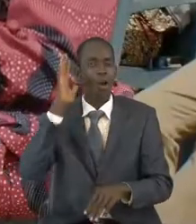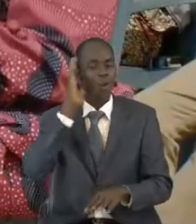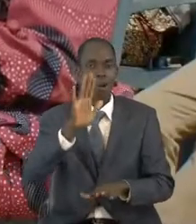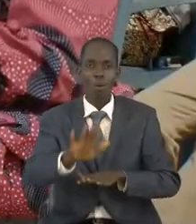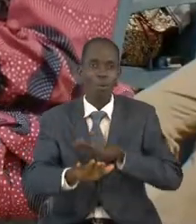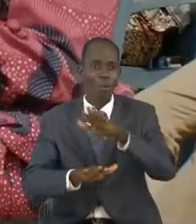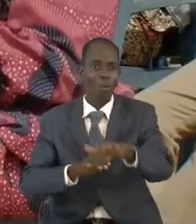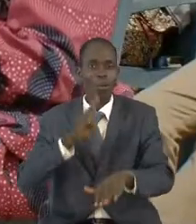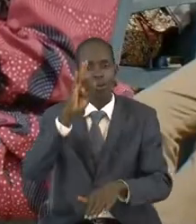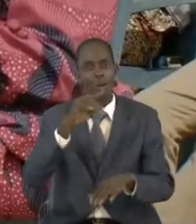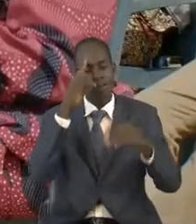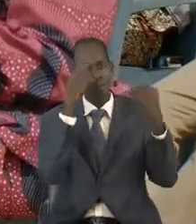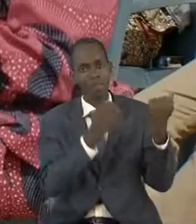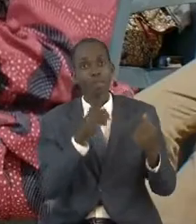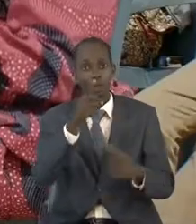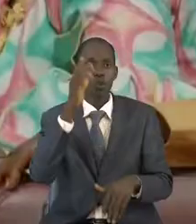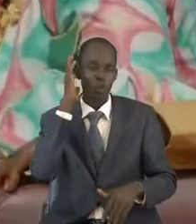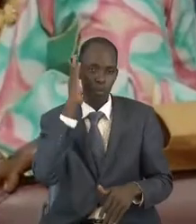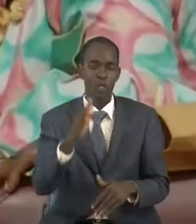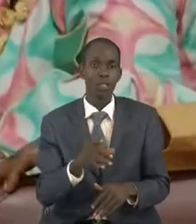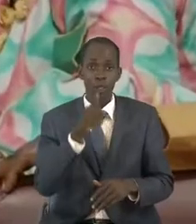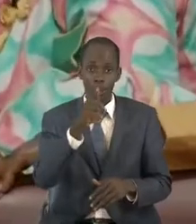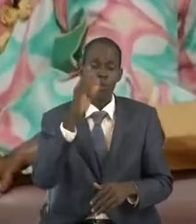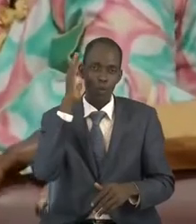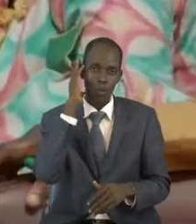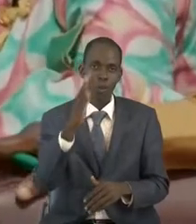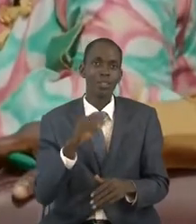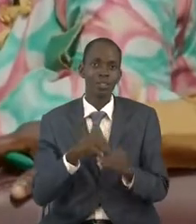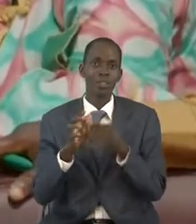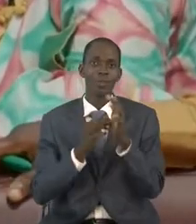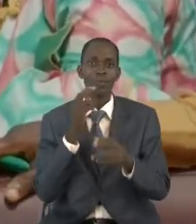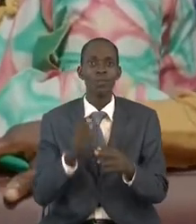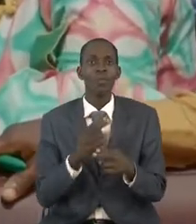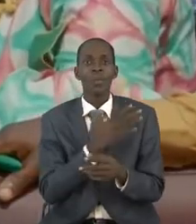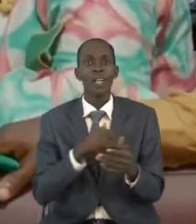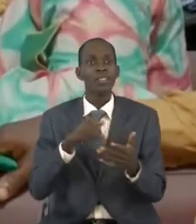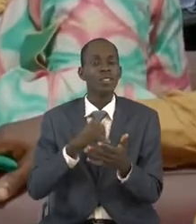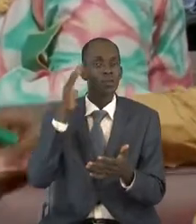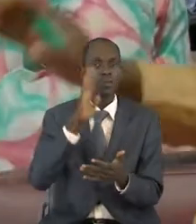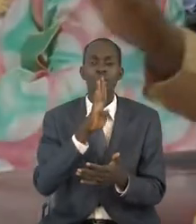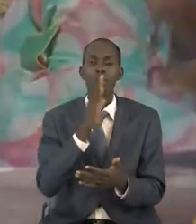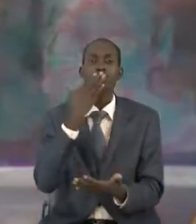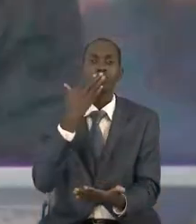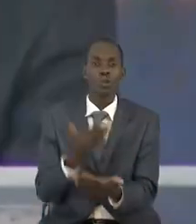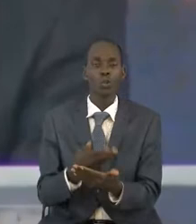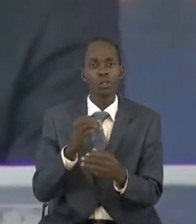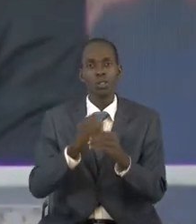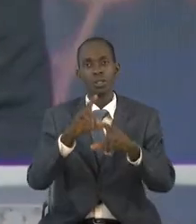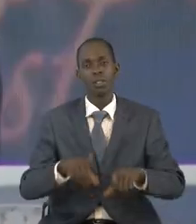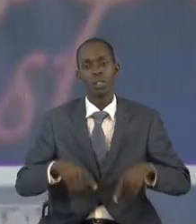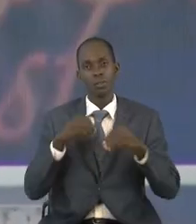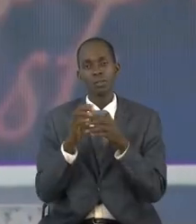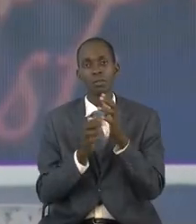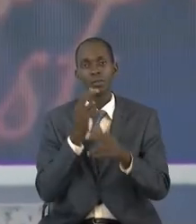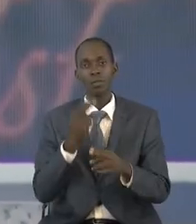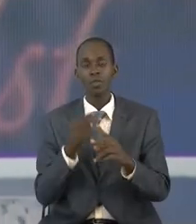You will. I said you will. And it will be good in your life. We come to point number two